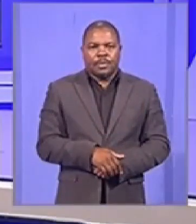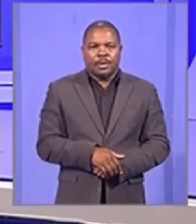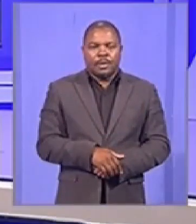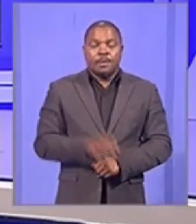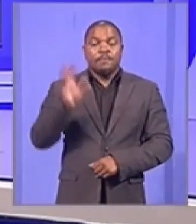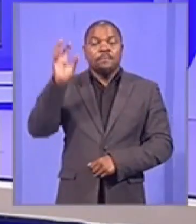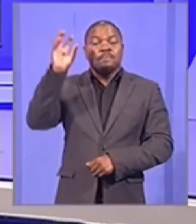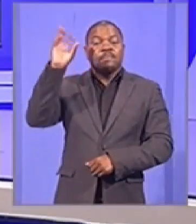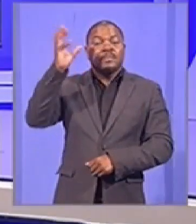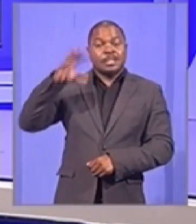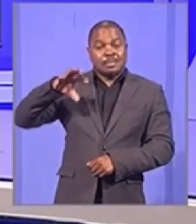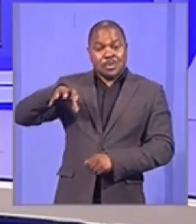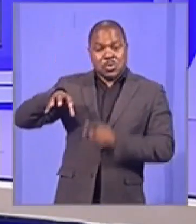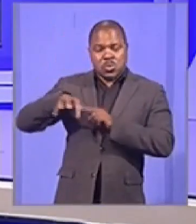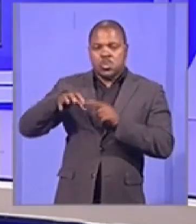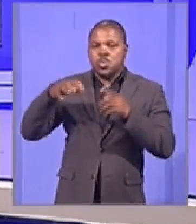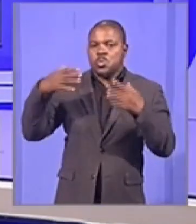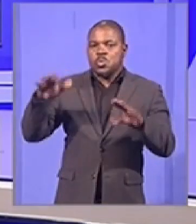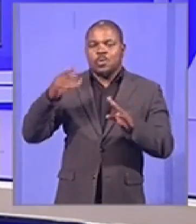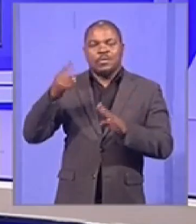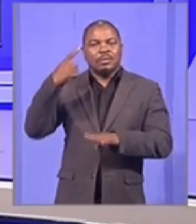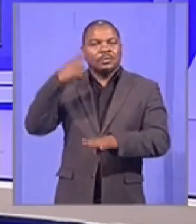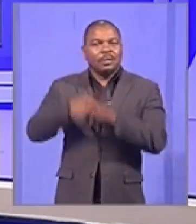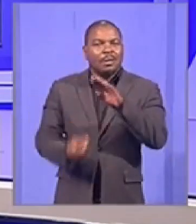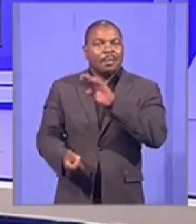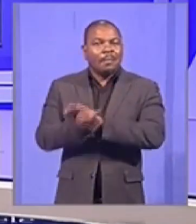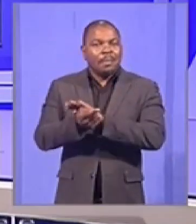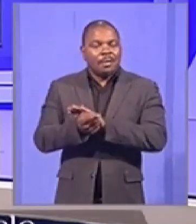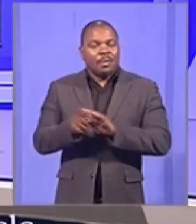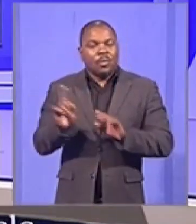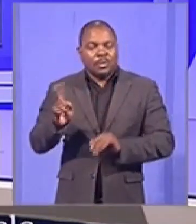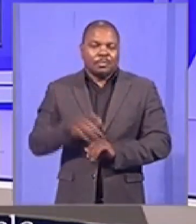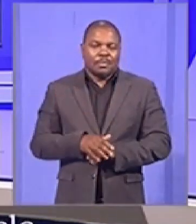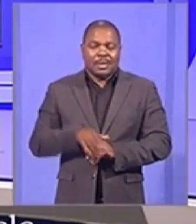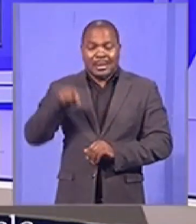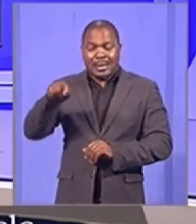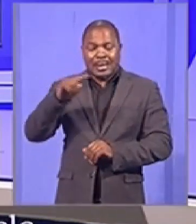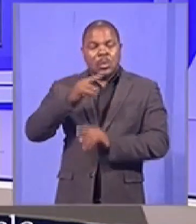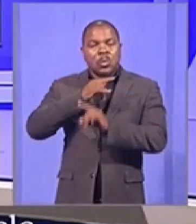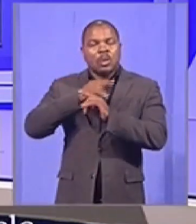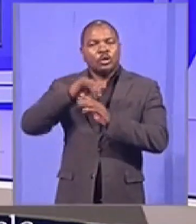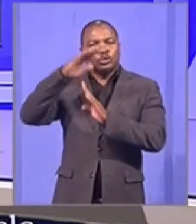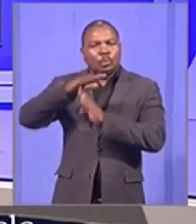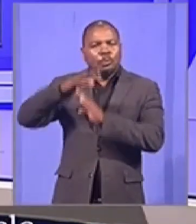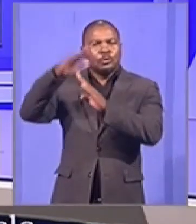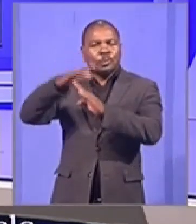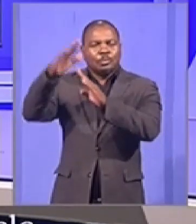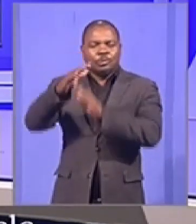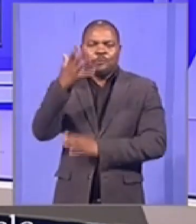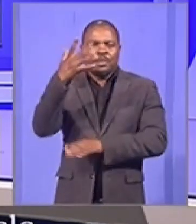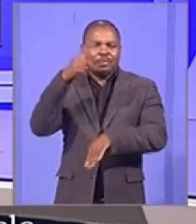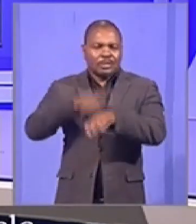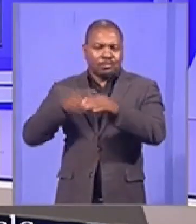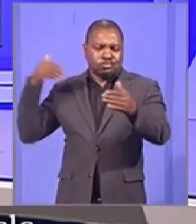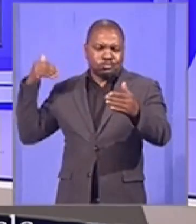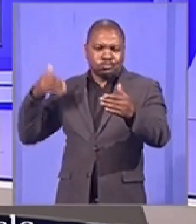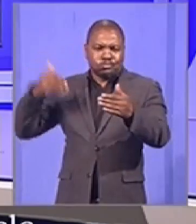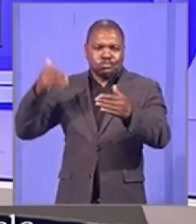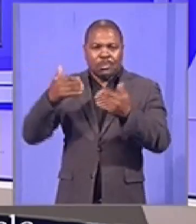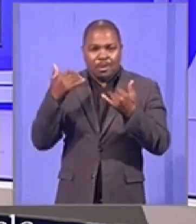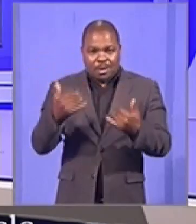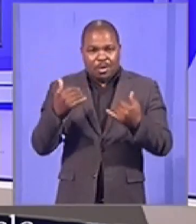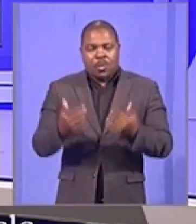Province ya Free State e dirile rekoto ka go iponela maemo a ntlha le kgetlo la botlhano ka tatelano ka